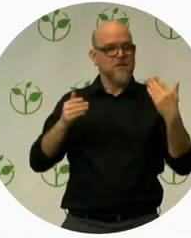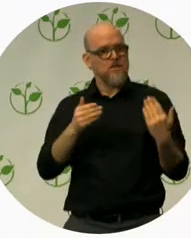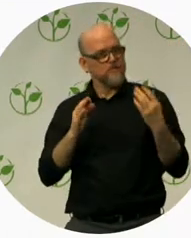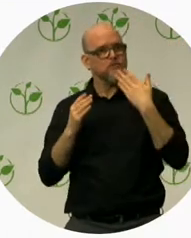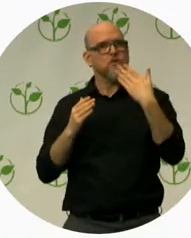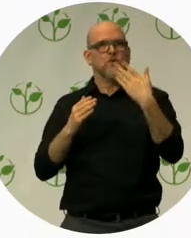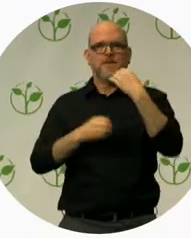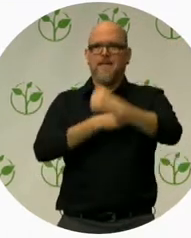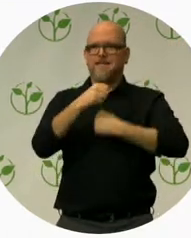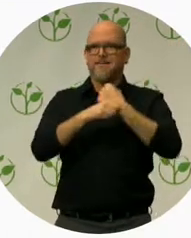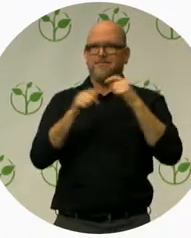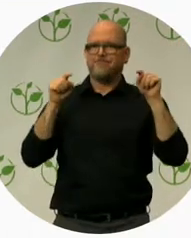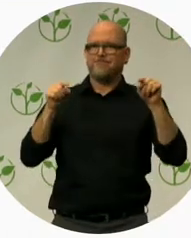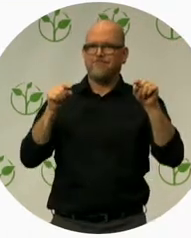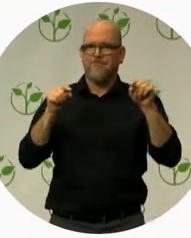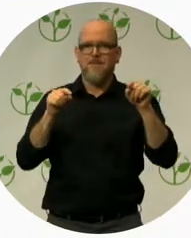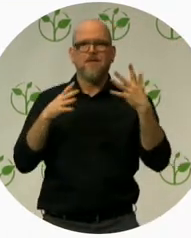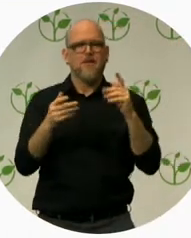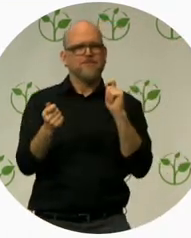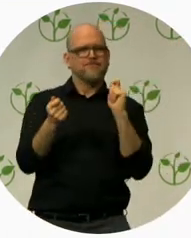And I think this is the year.